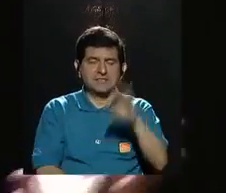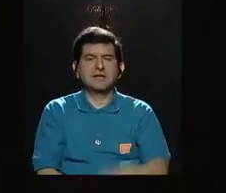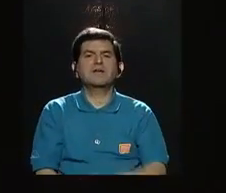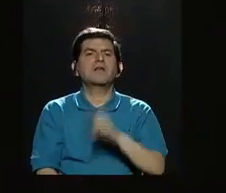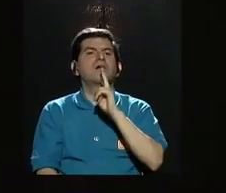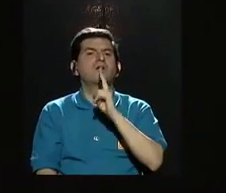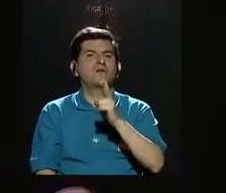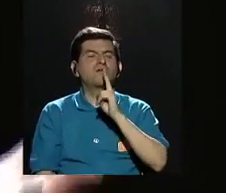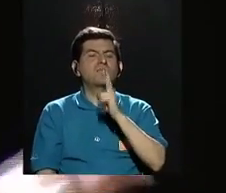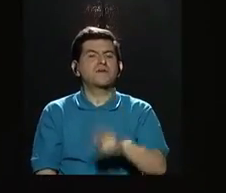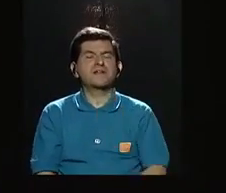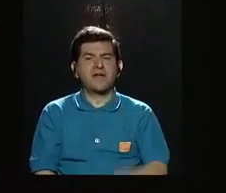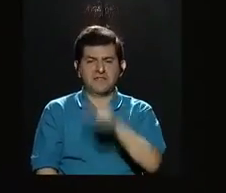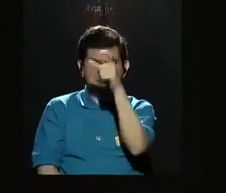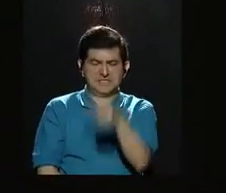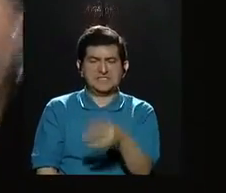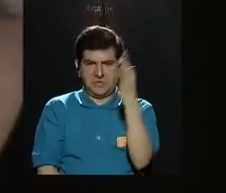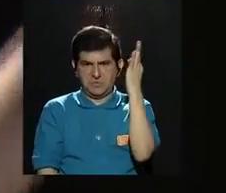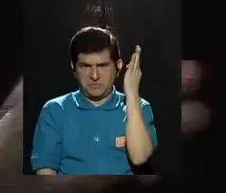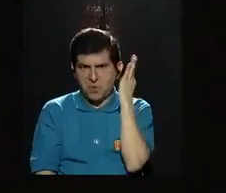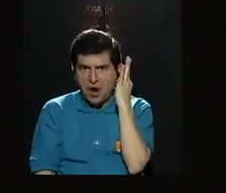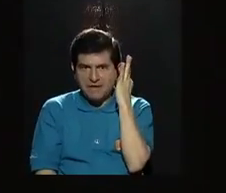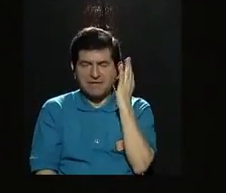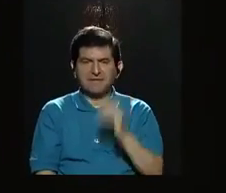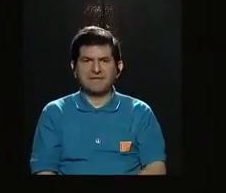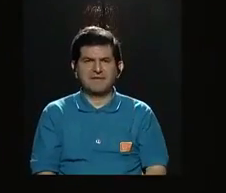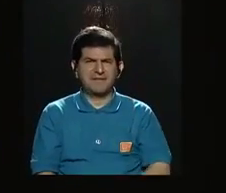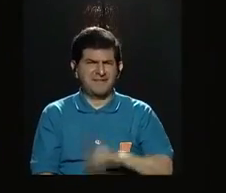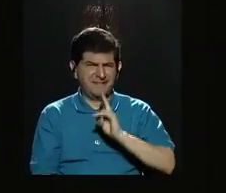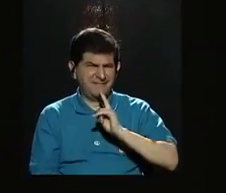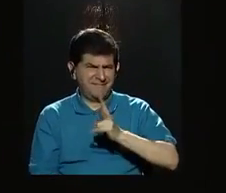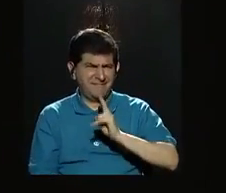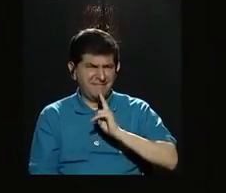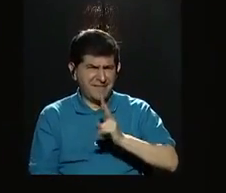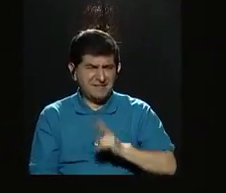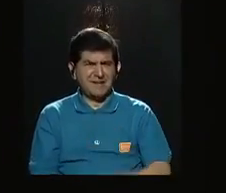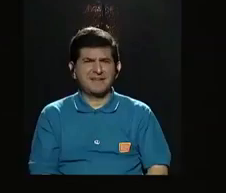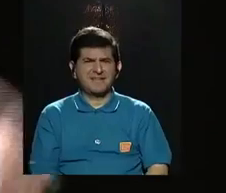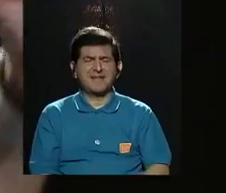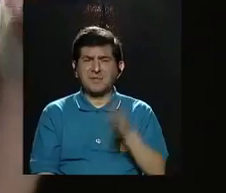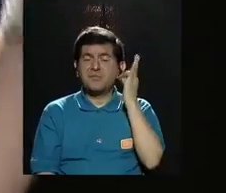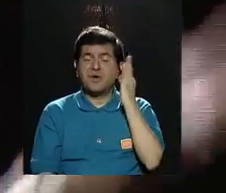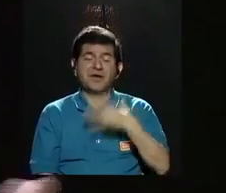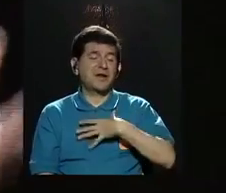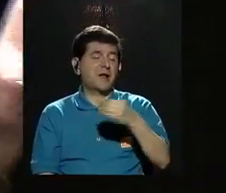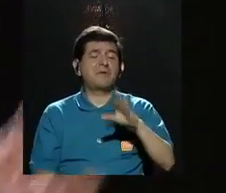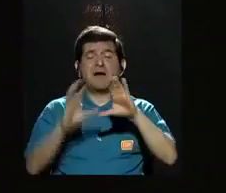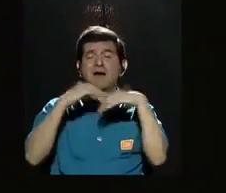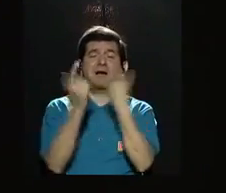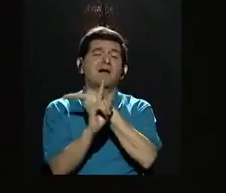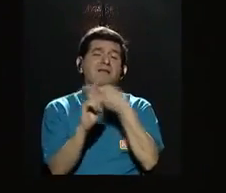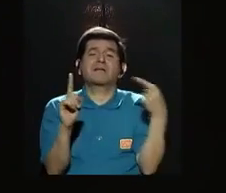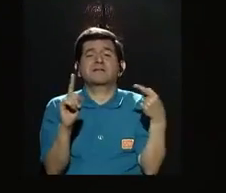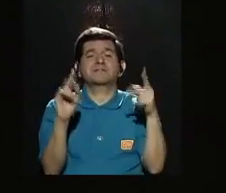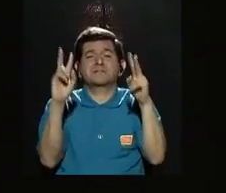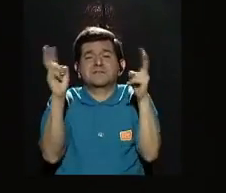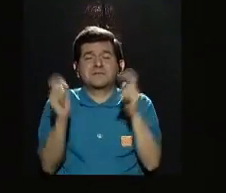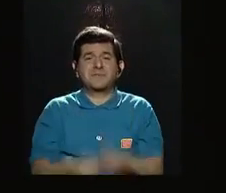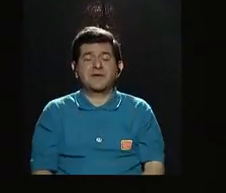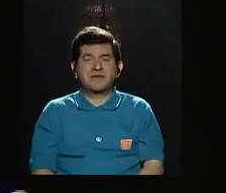true womanhood was white, true womanhood was middle class, etc., not acknowledging